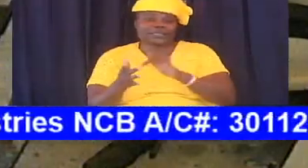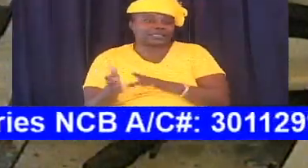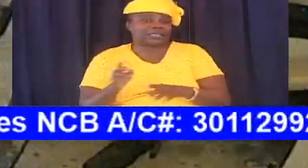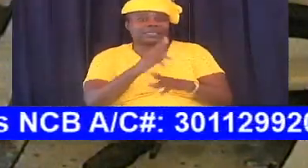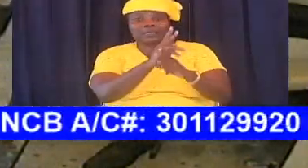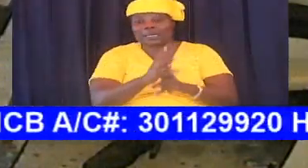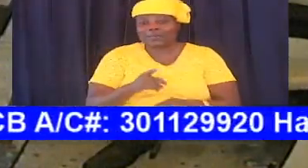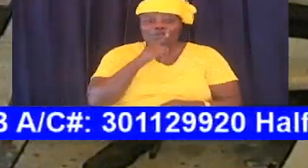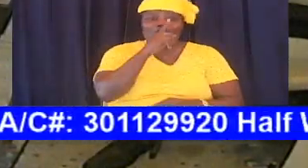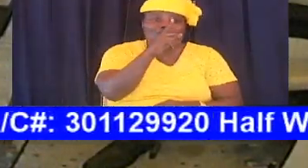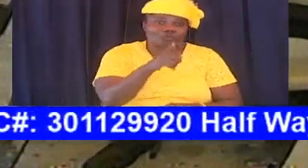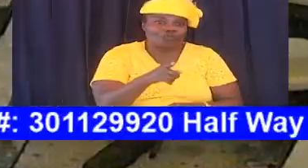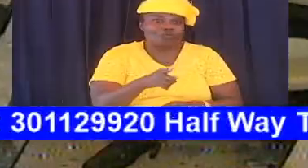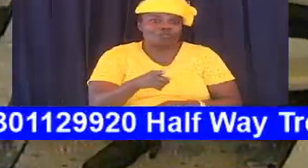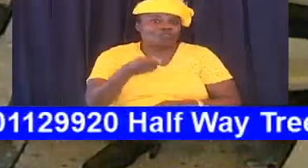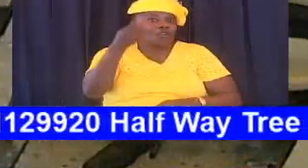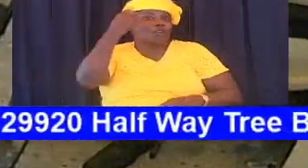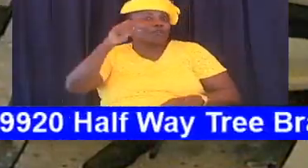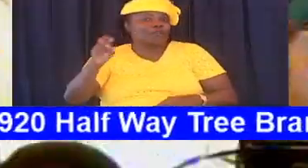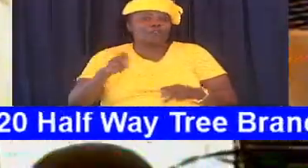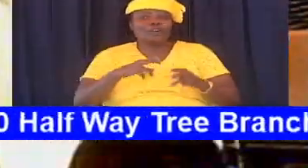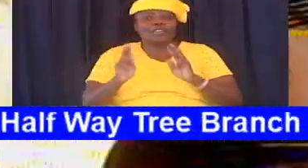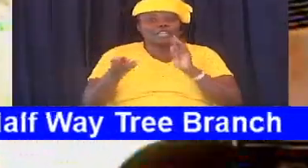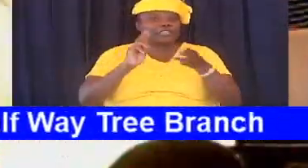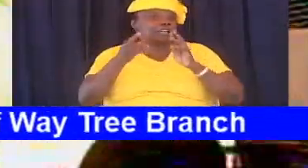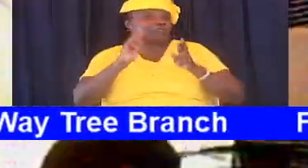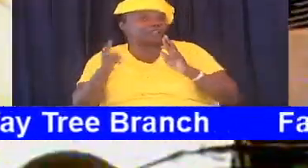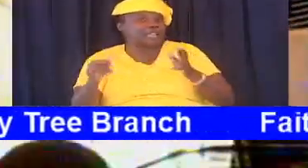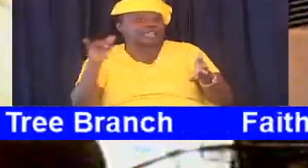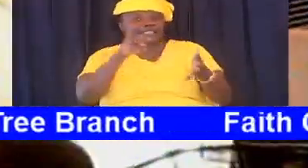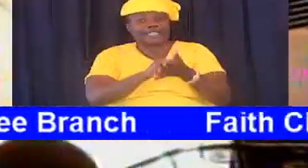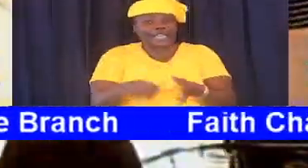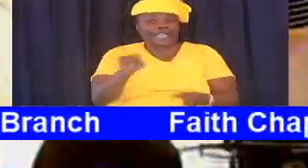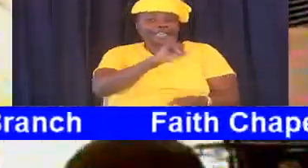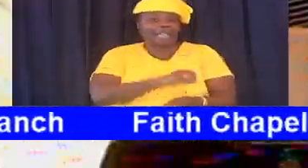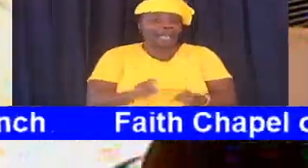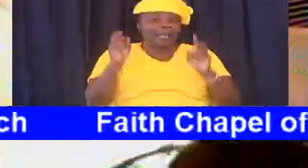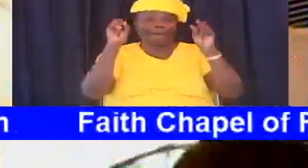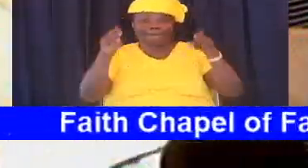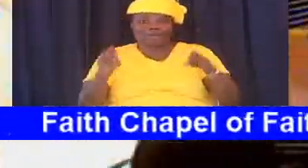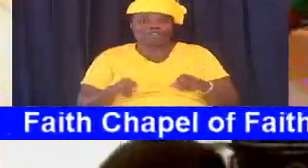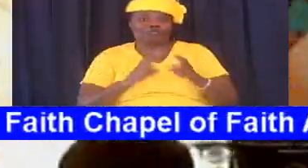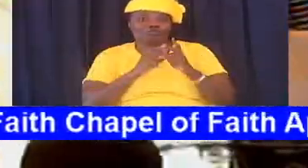Lord Jesus, keep me true. For there's a race that